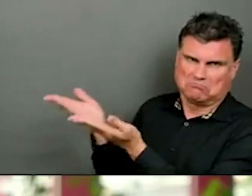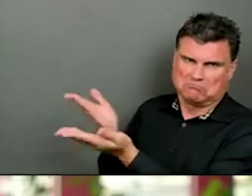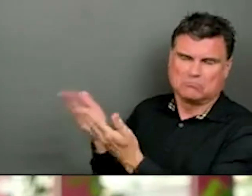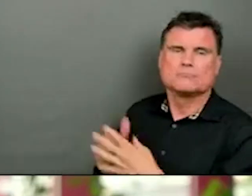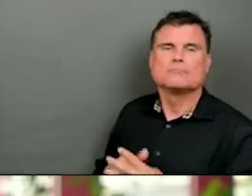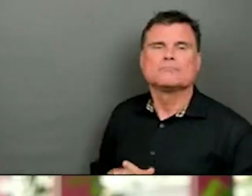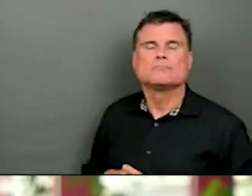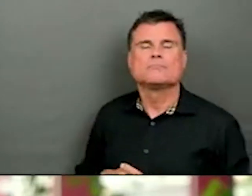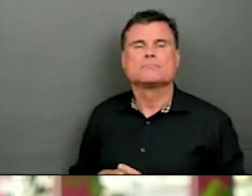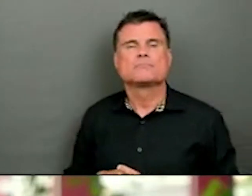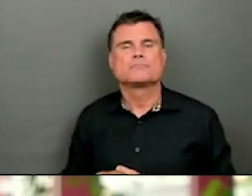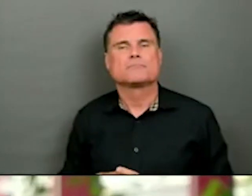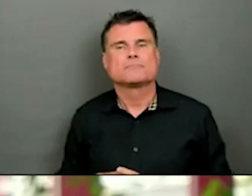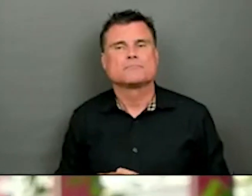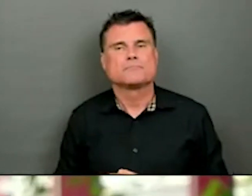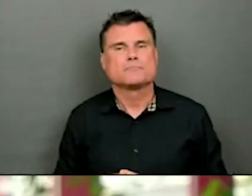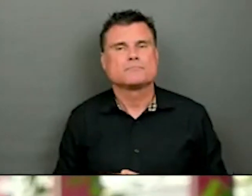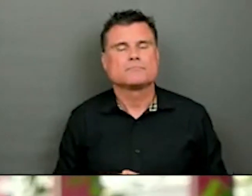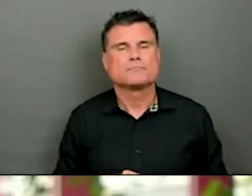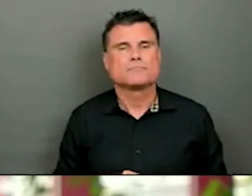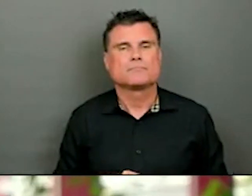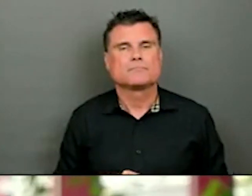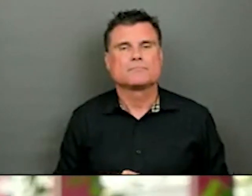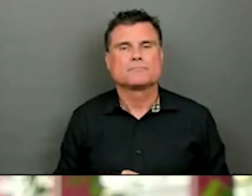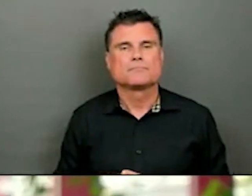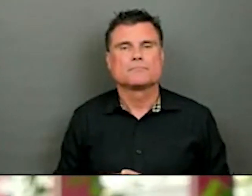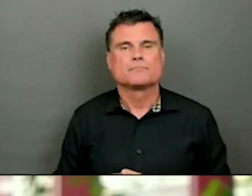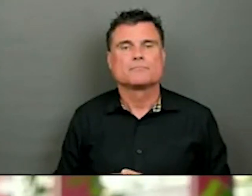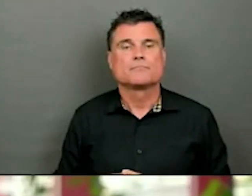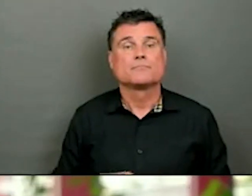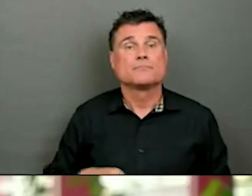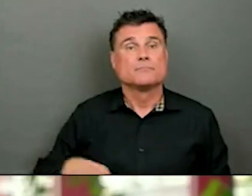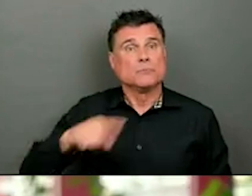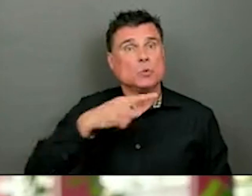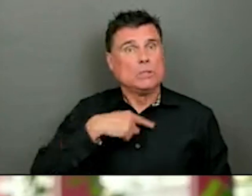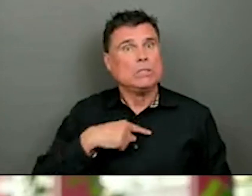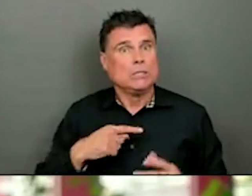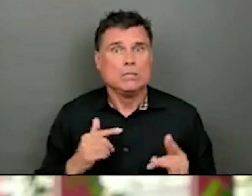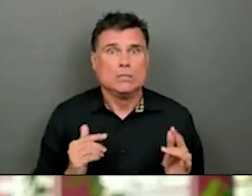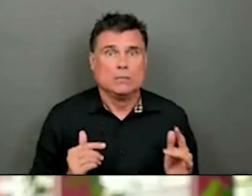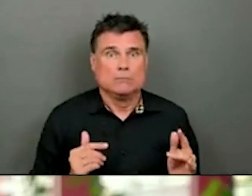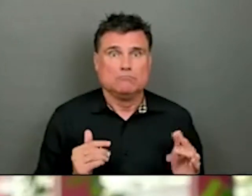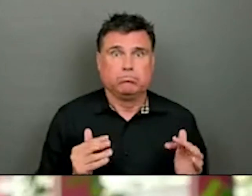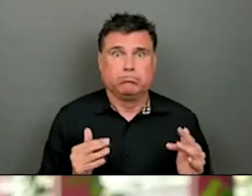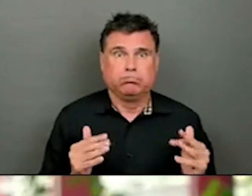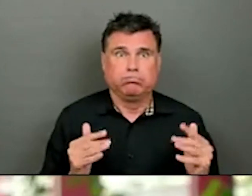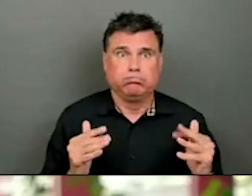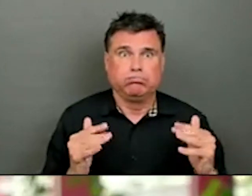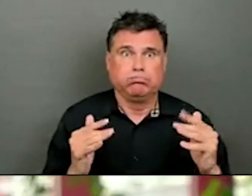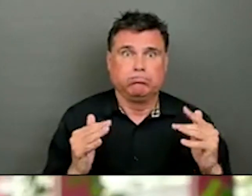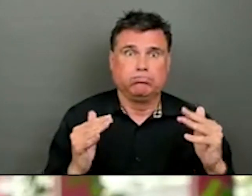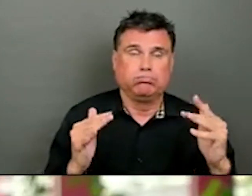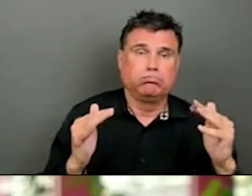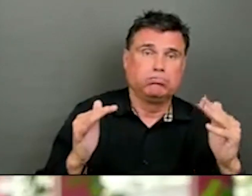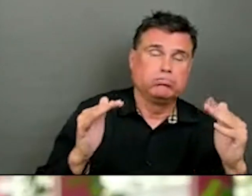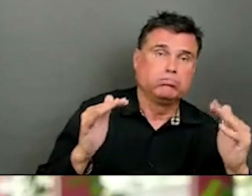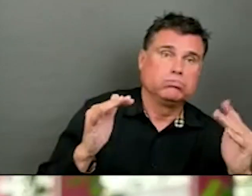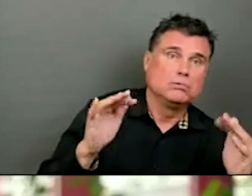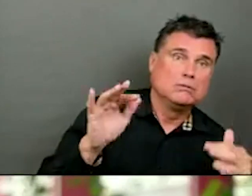but as the provincial approach approaches that 70-75%, there's some other areas that